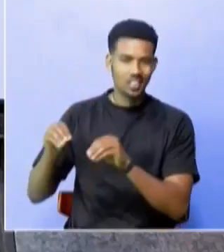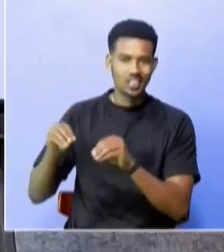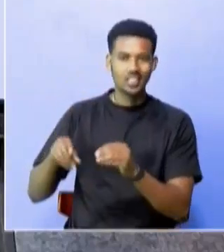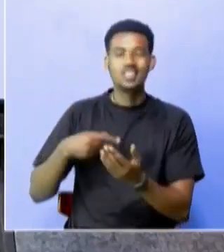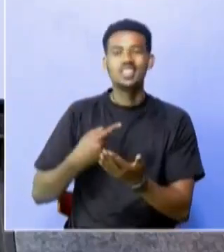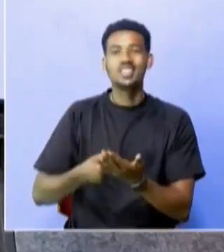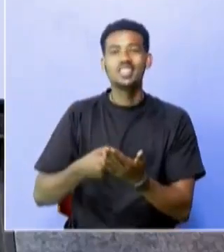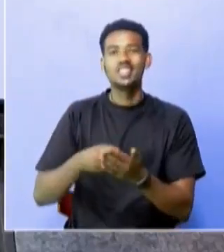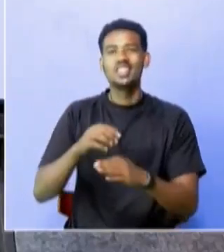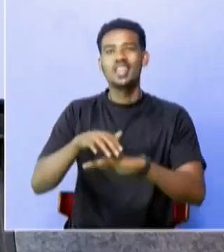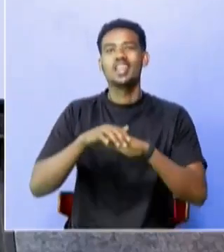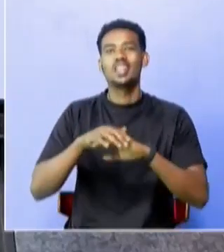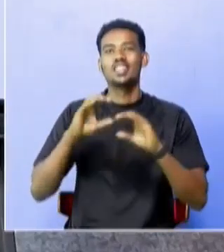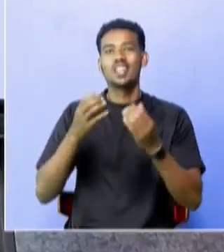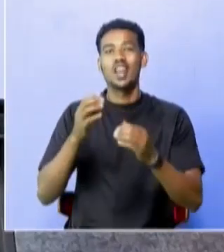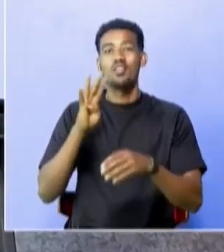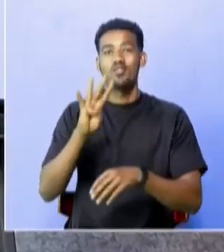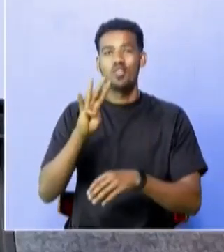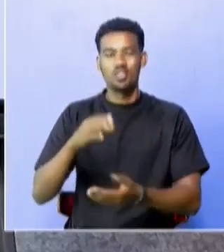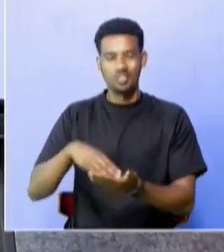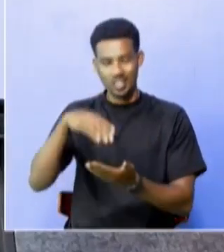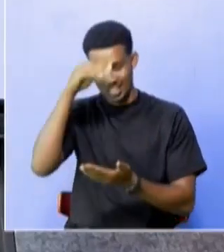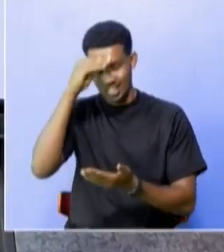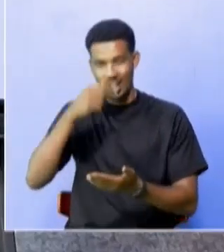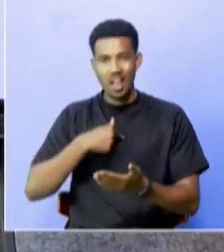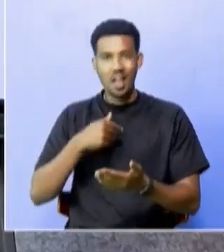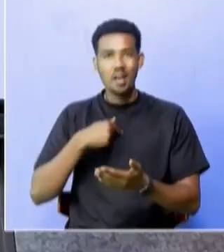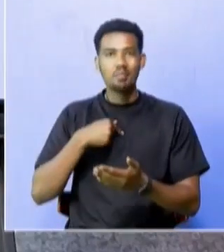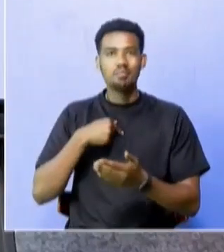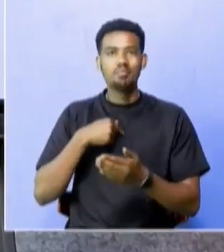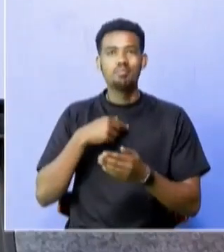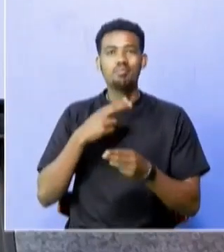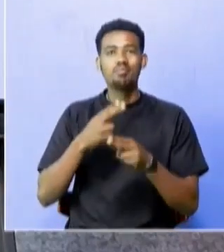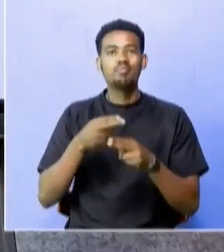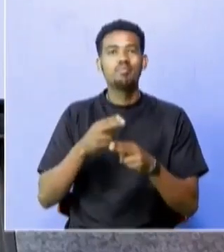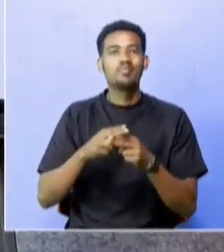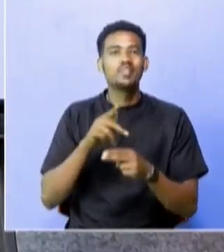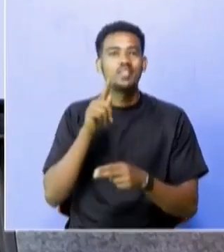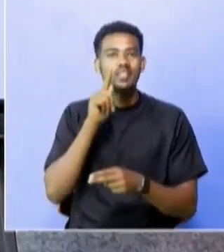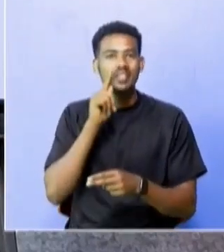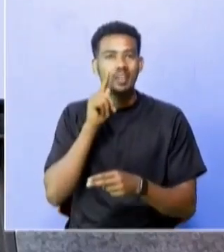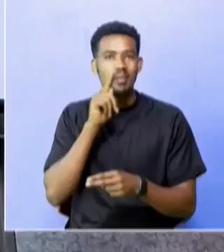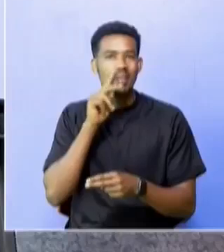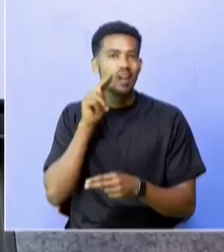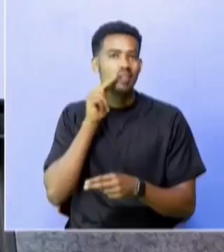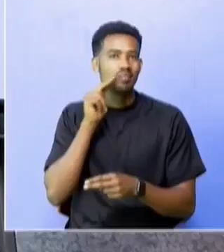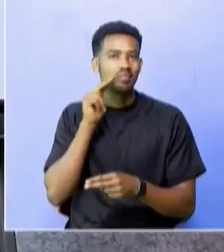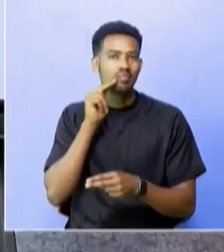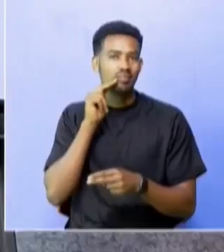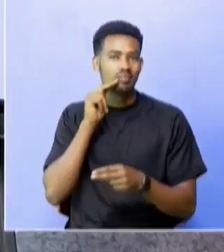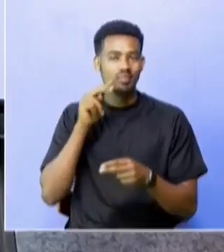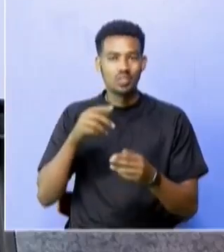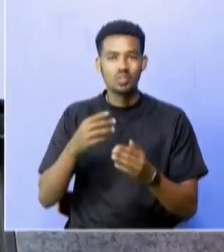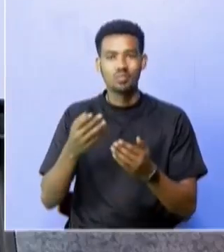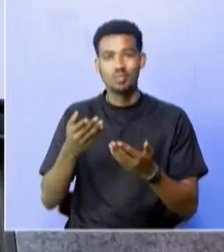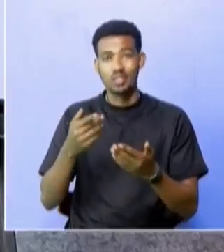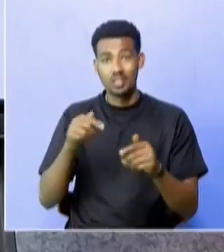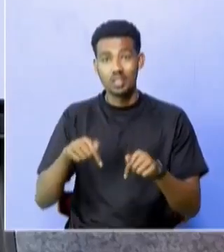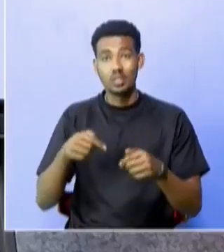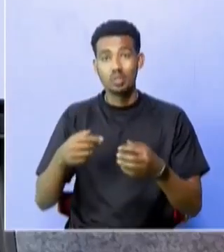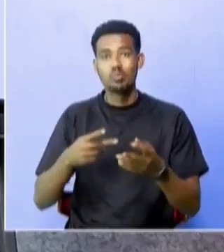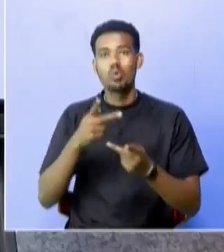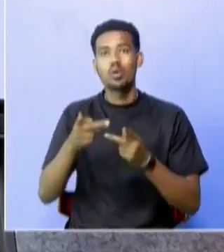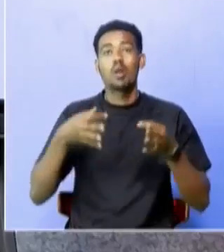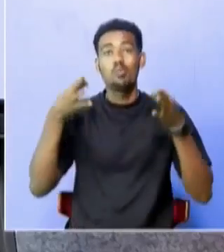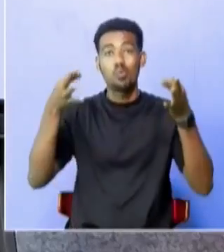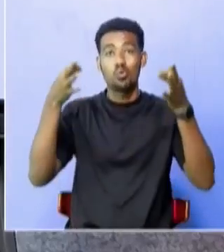This is English Grade 4 lesson. I am Miss Nabila. Welcome to English Grade 4 lesson. This program is brought to you by